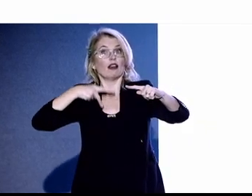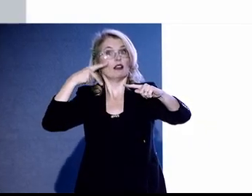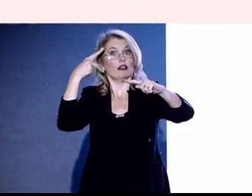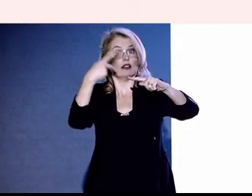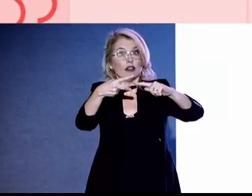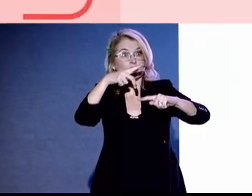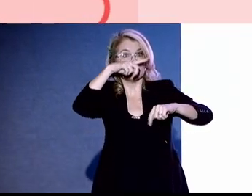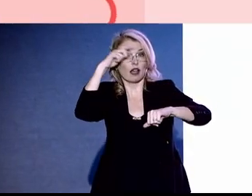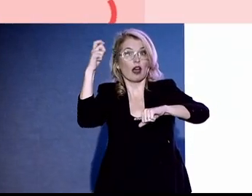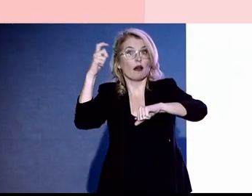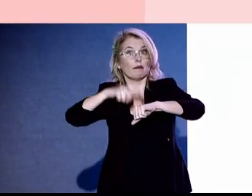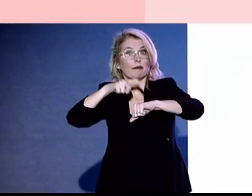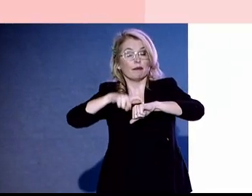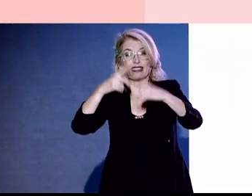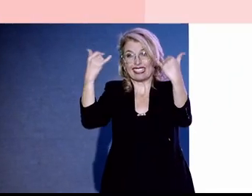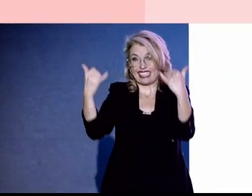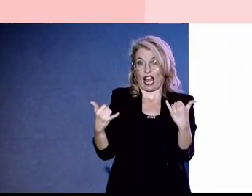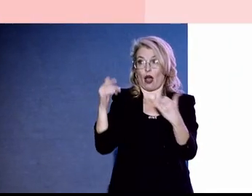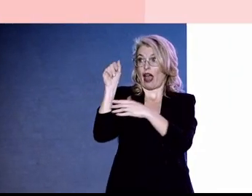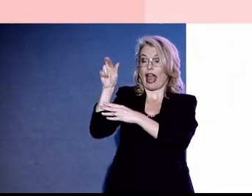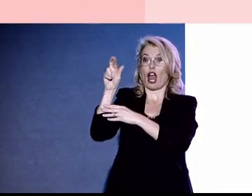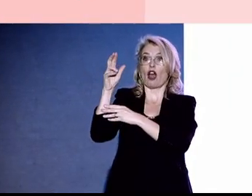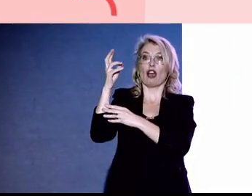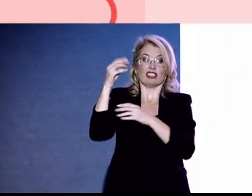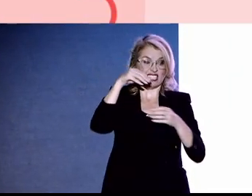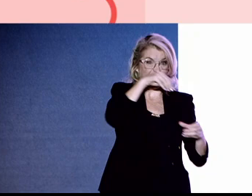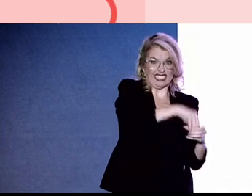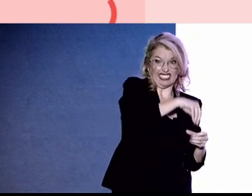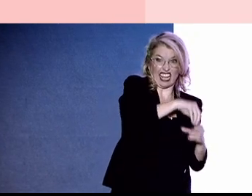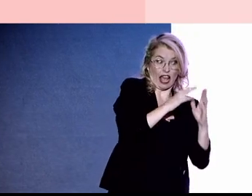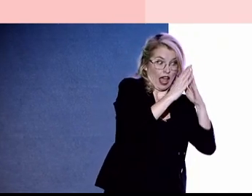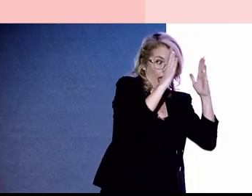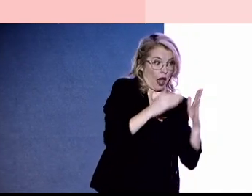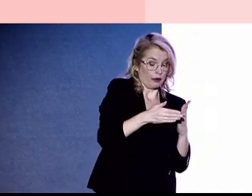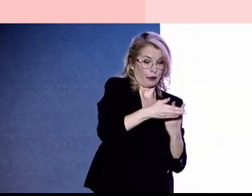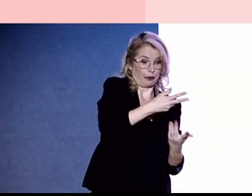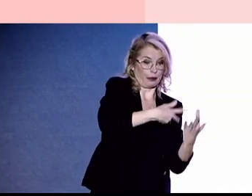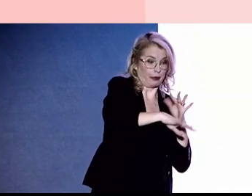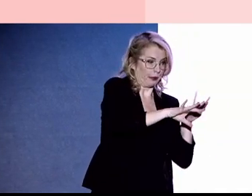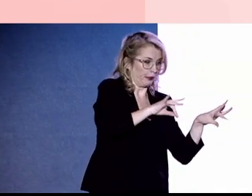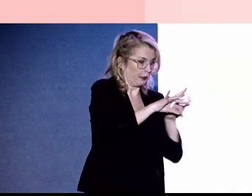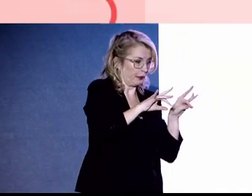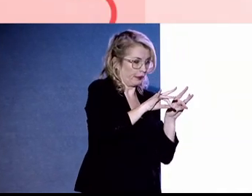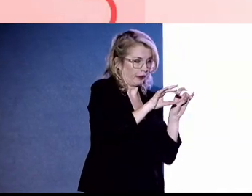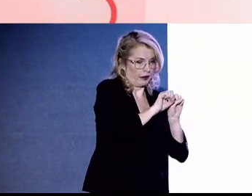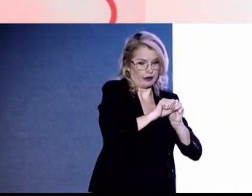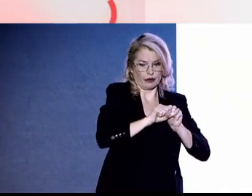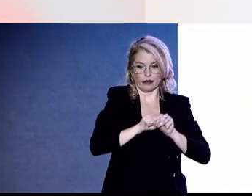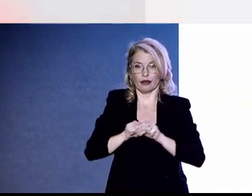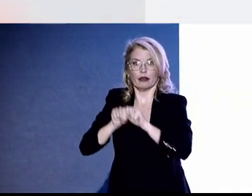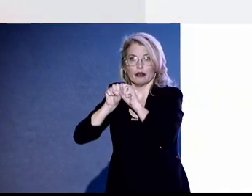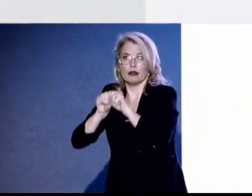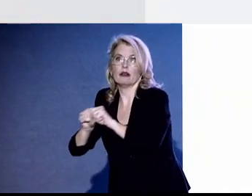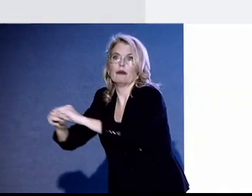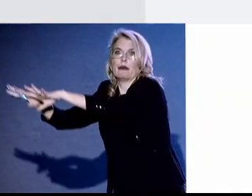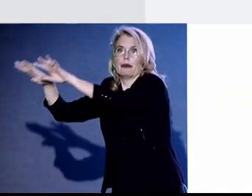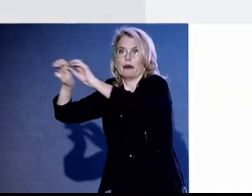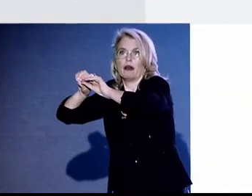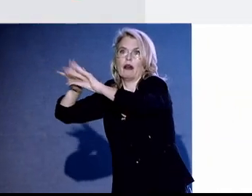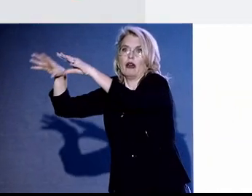is reversed. The air handler absorbs the heat from the air inside, and the heat pump transfers it to the air